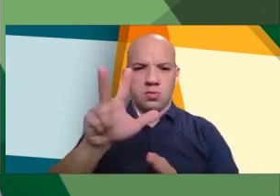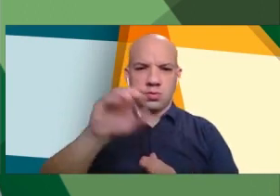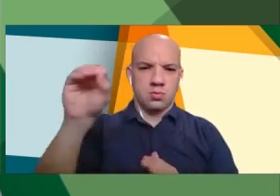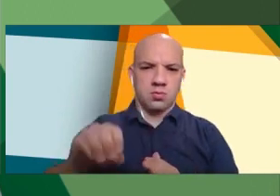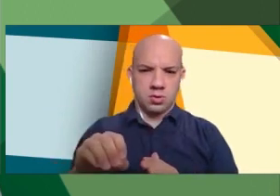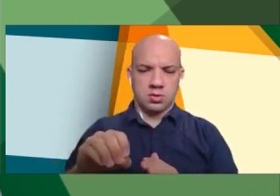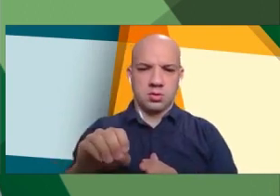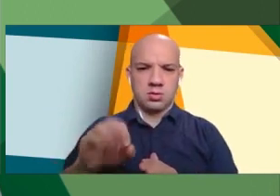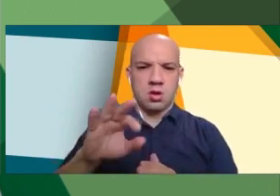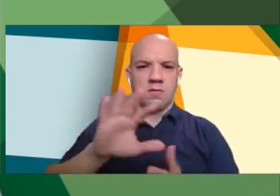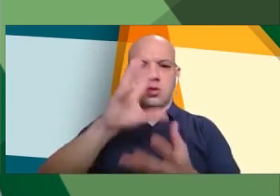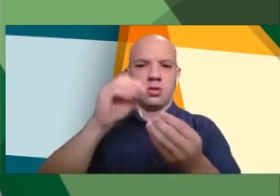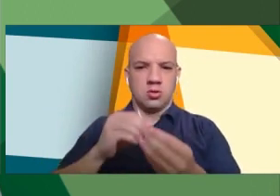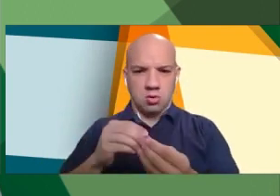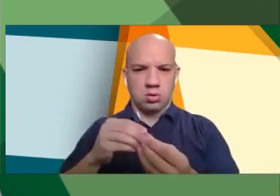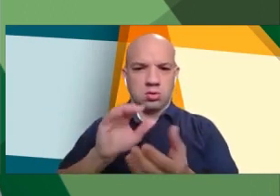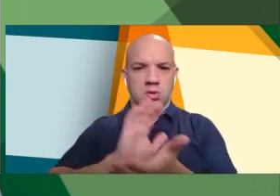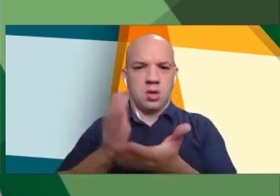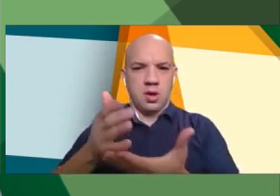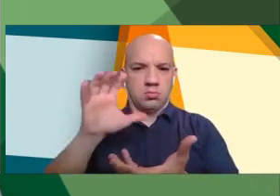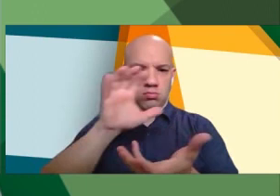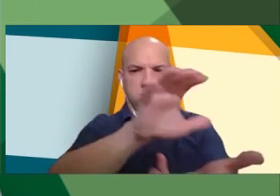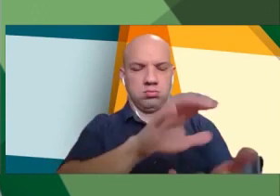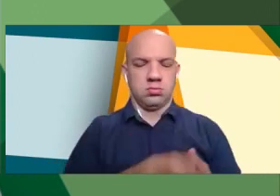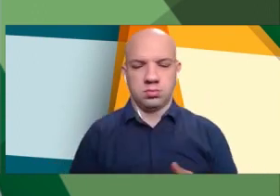3% of the total dollar amount.